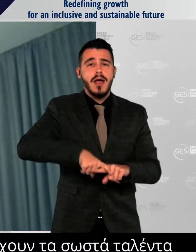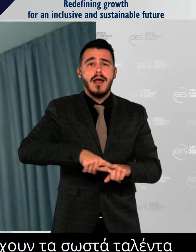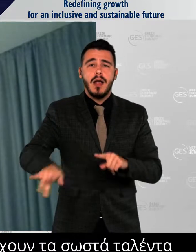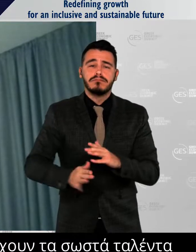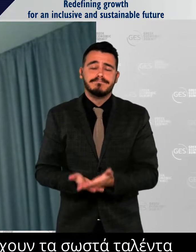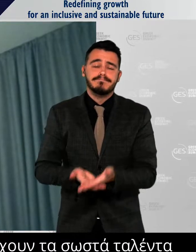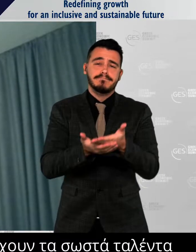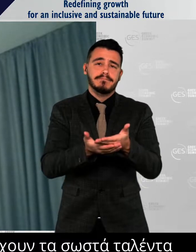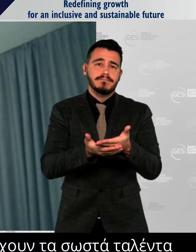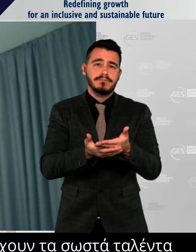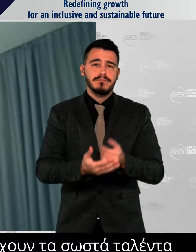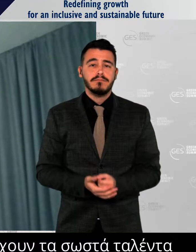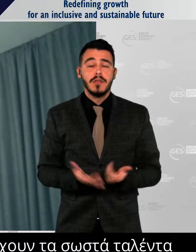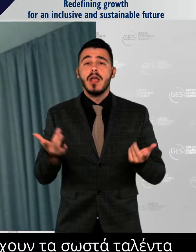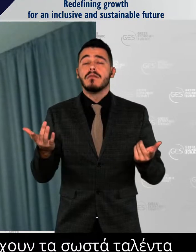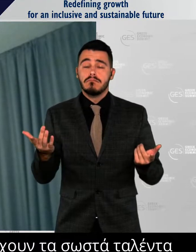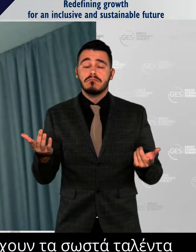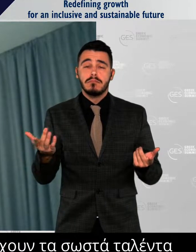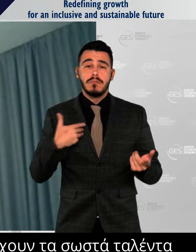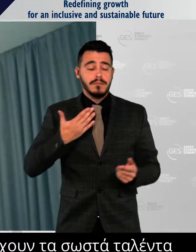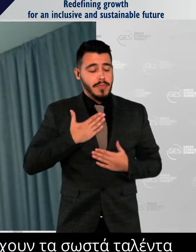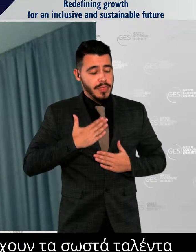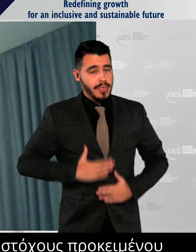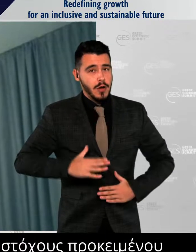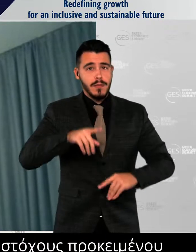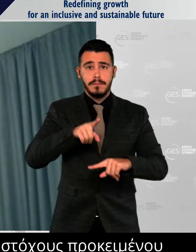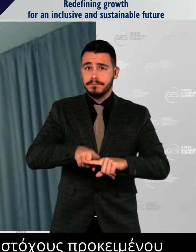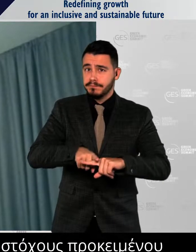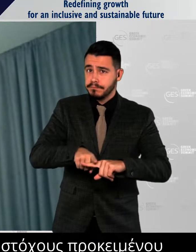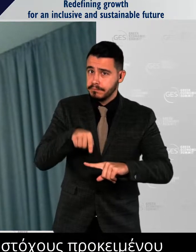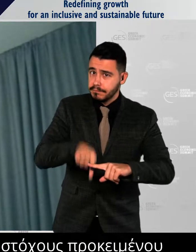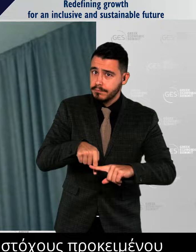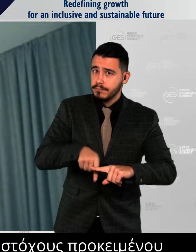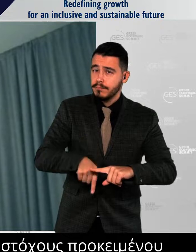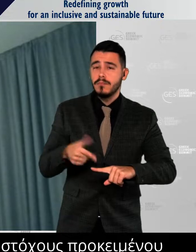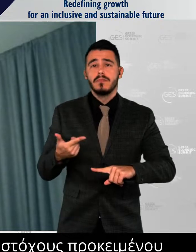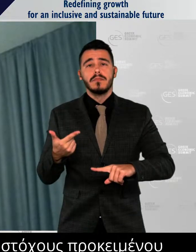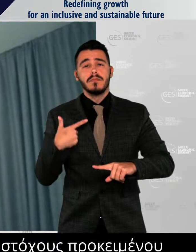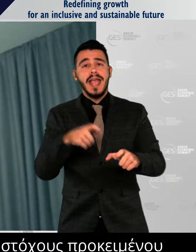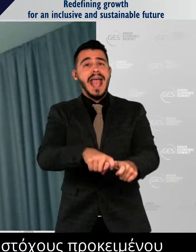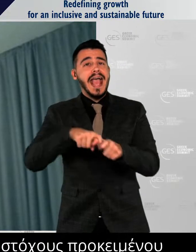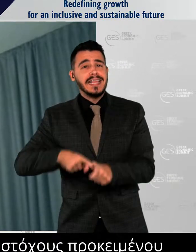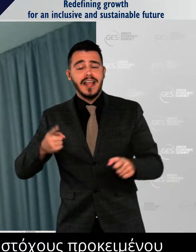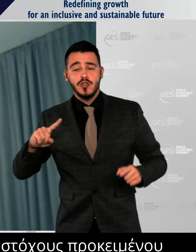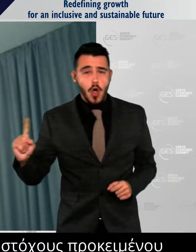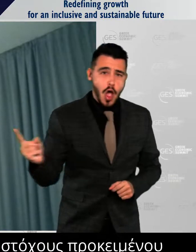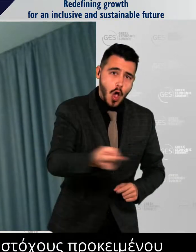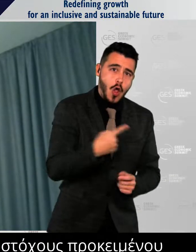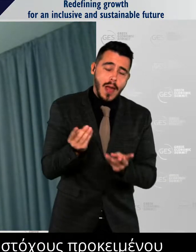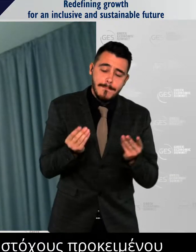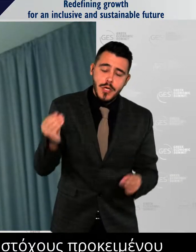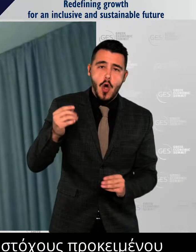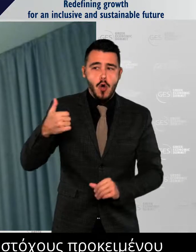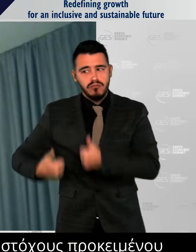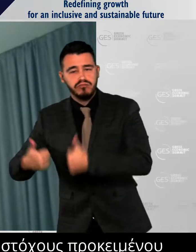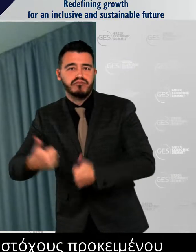to be competitive. And this is compelling because I believe the most competitive cities and companies in